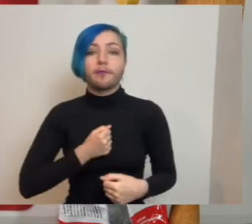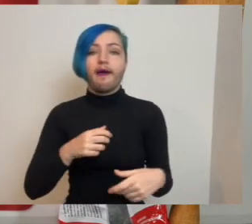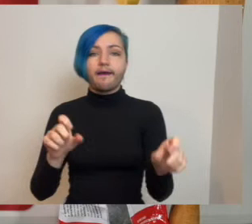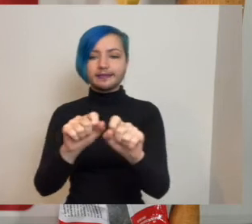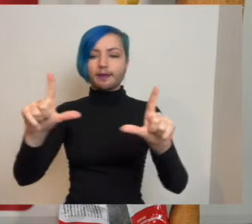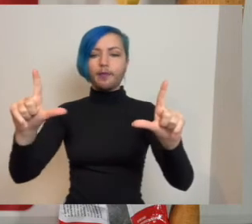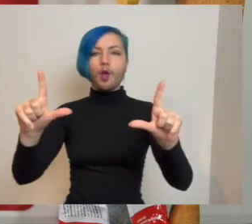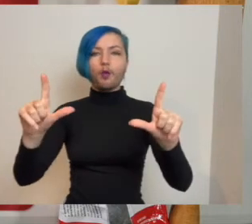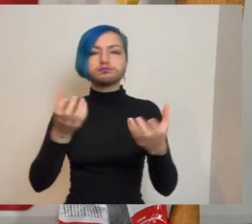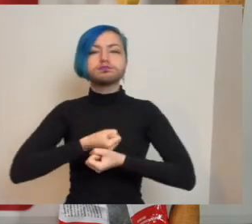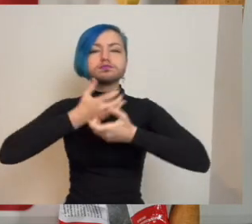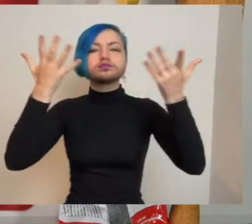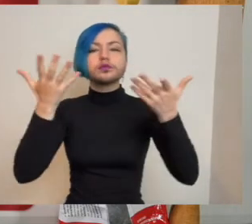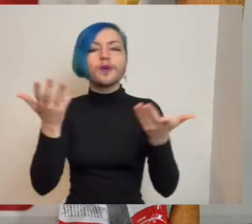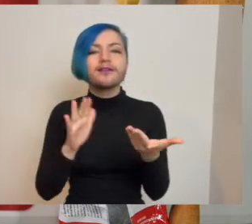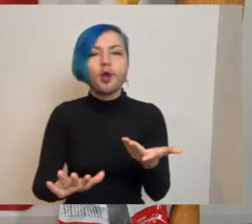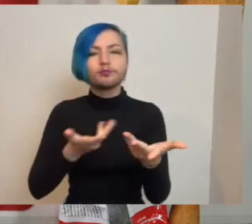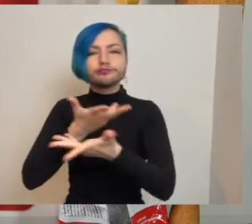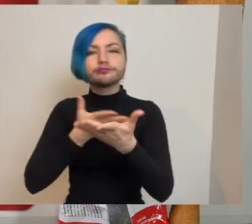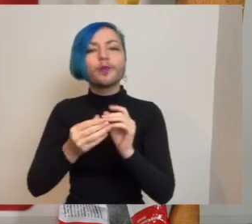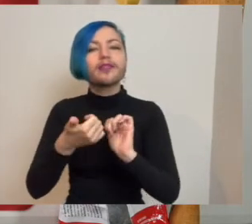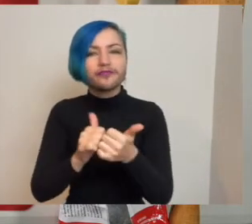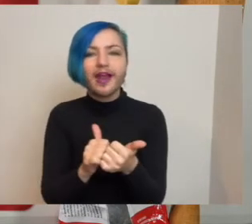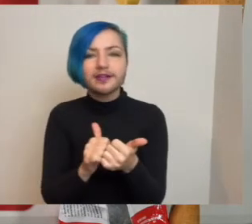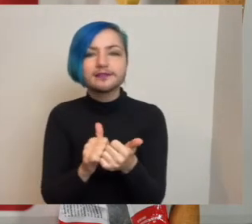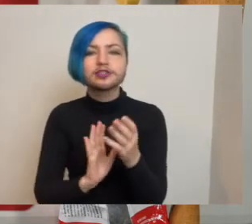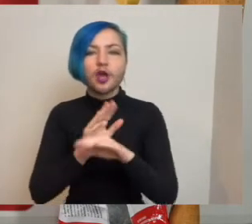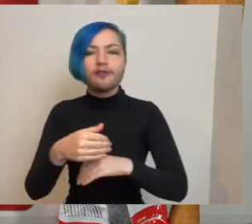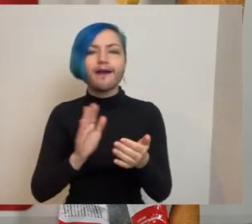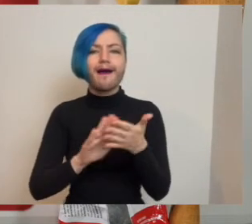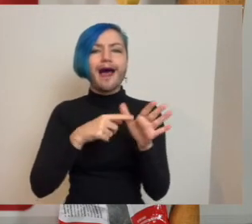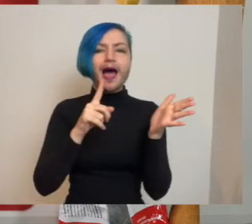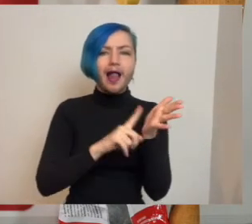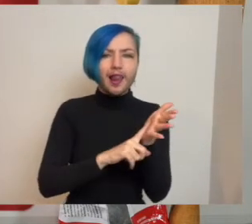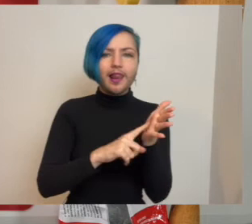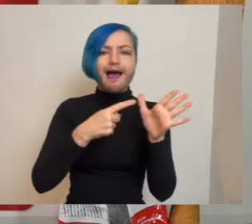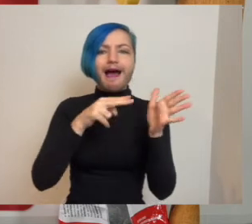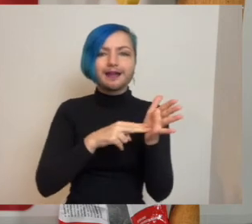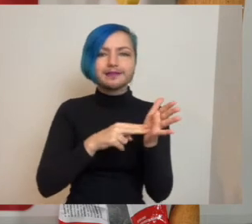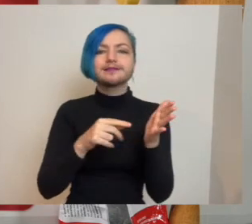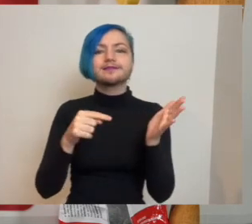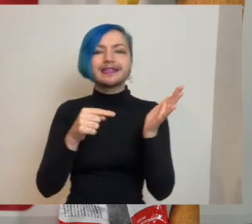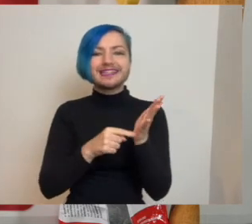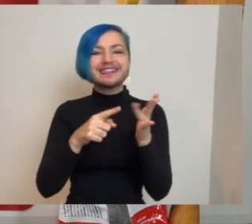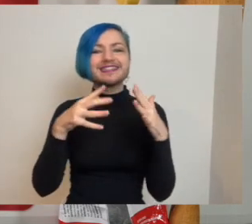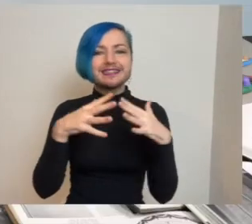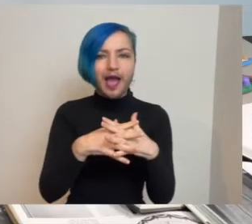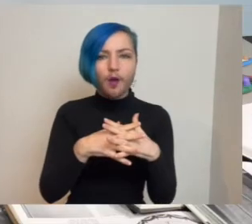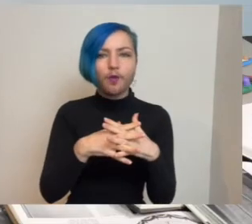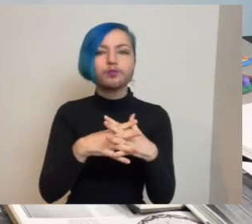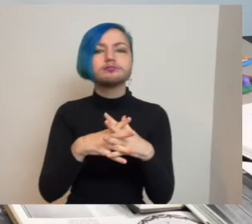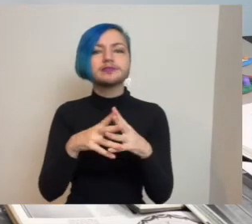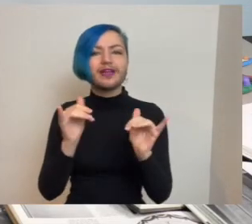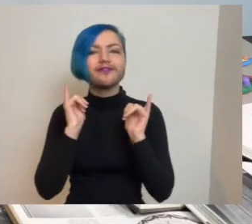I was inspired by a conversation I had with a friend about Halantau, which is a Cornish festival that